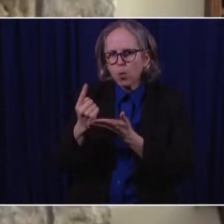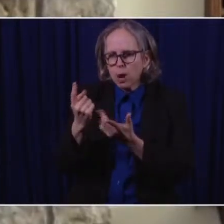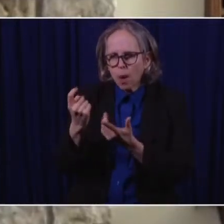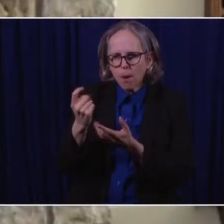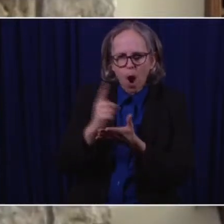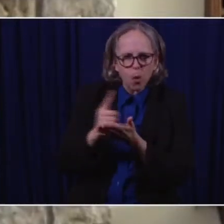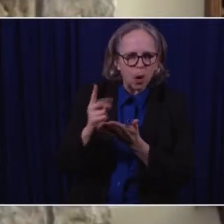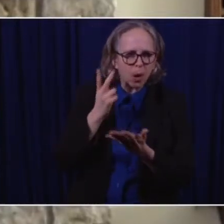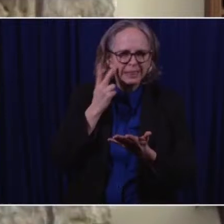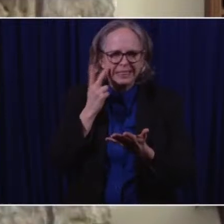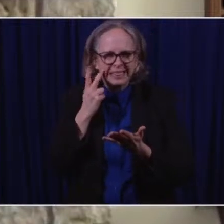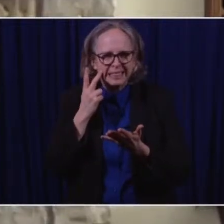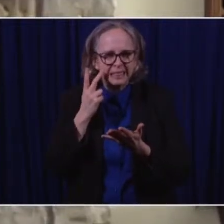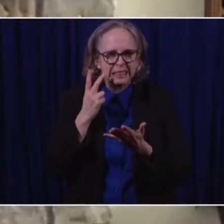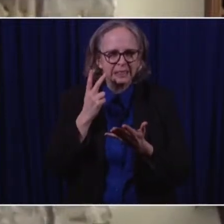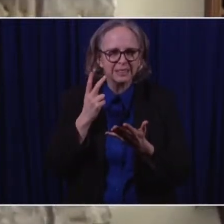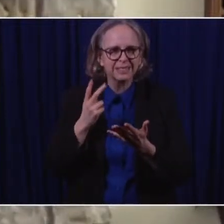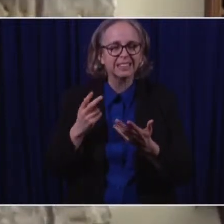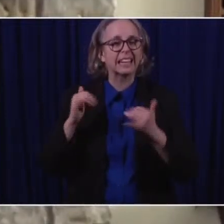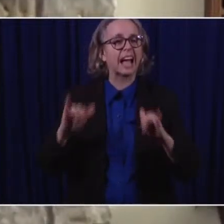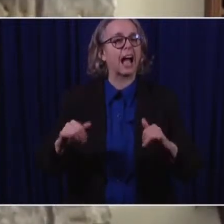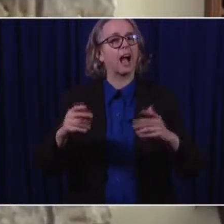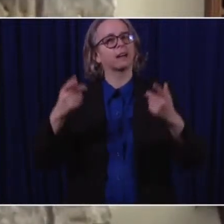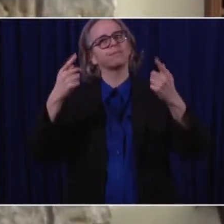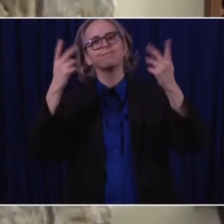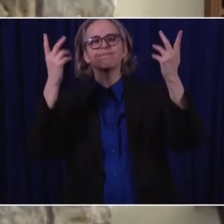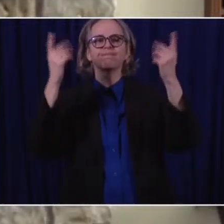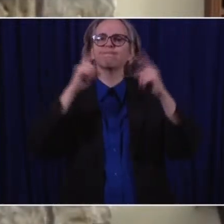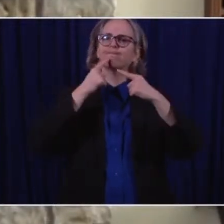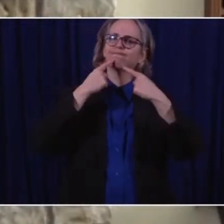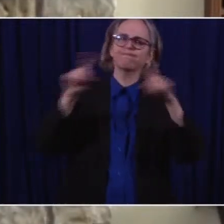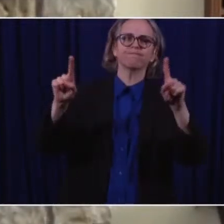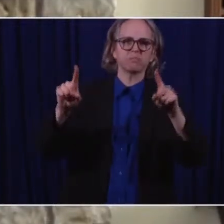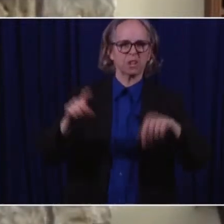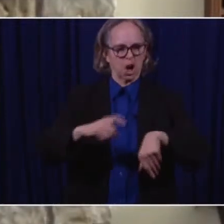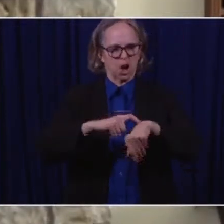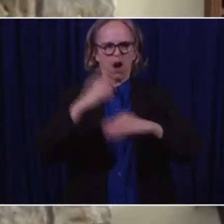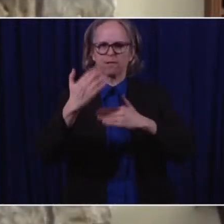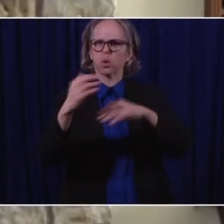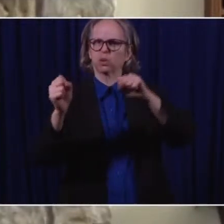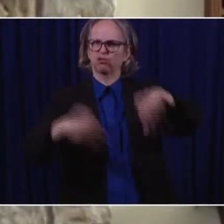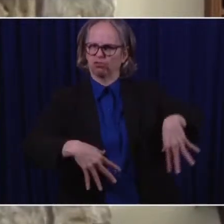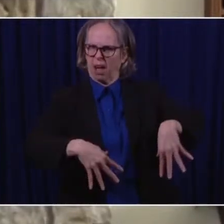actually expired officially at noon today, so there's no curfew. Now, we may